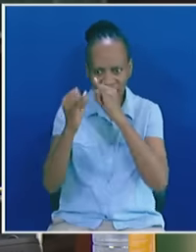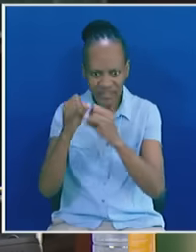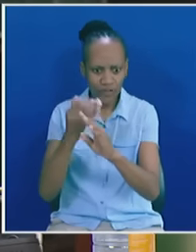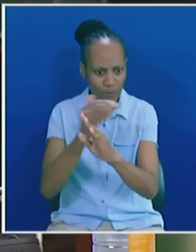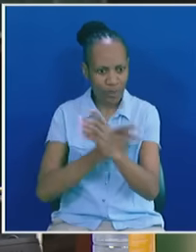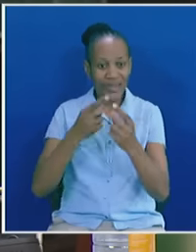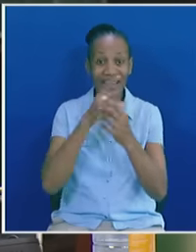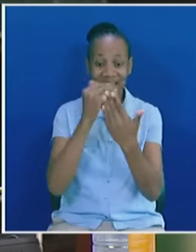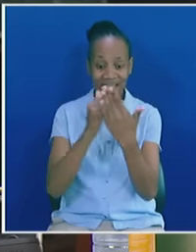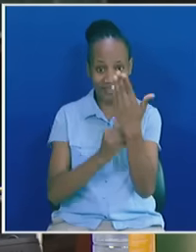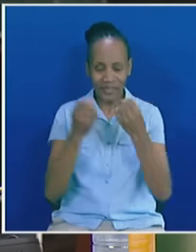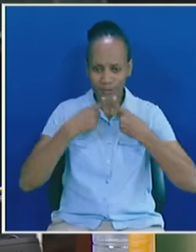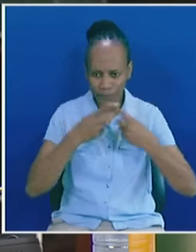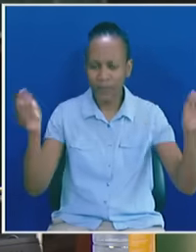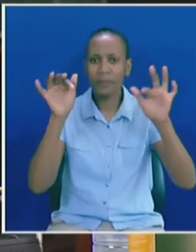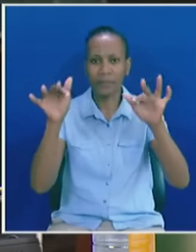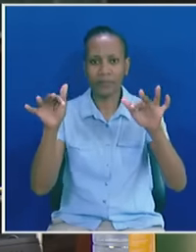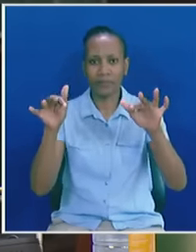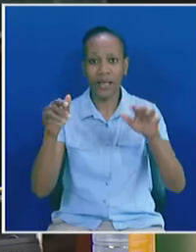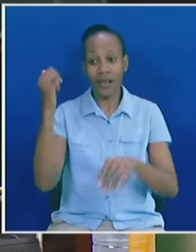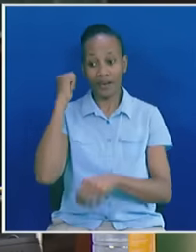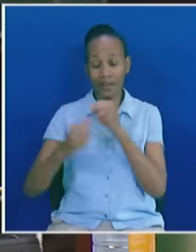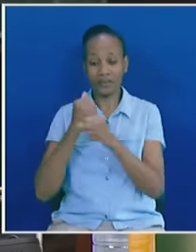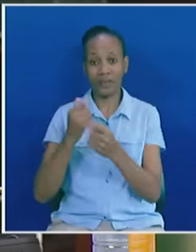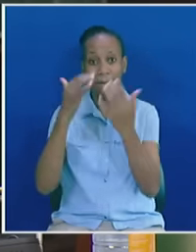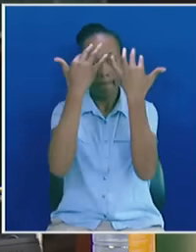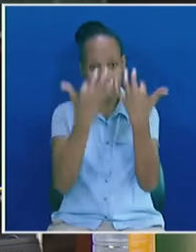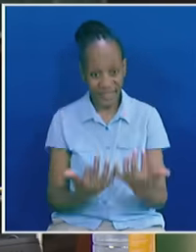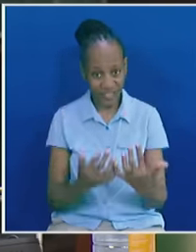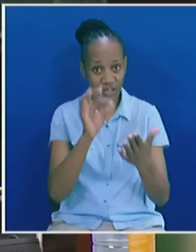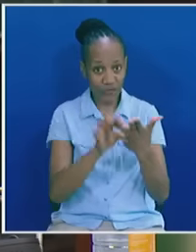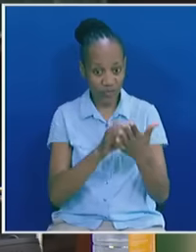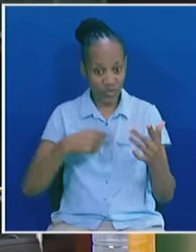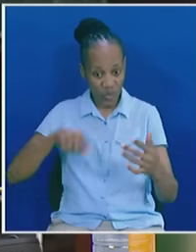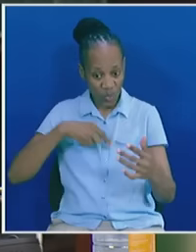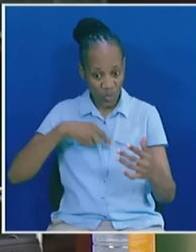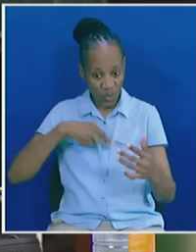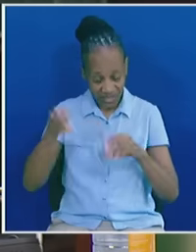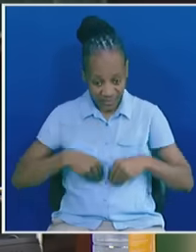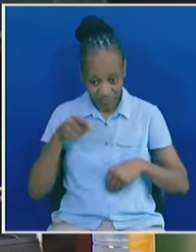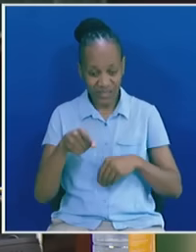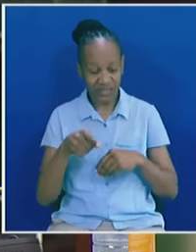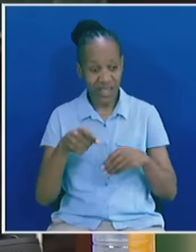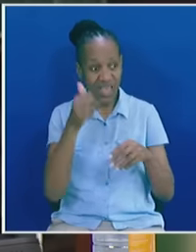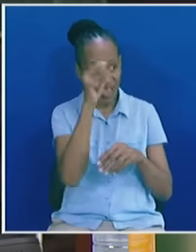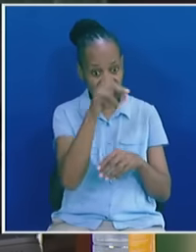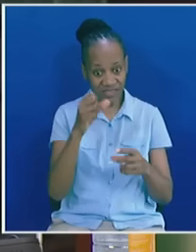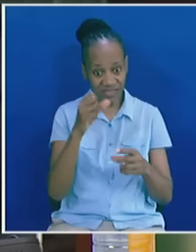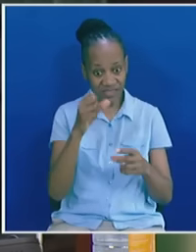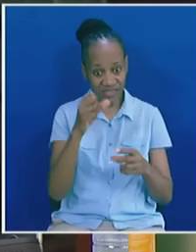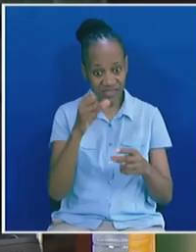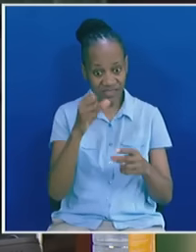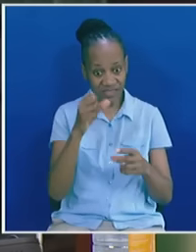process. As stated in the budget debate last year, we will not be intimidated nor coerced by the ANC in appointing